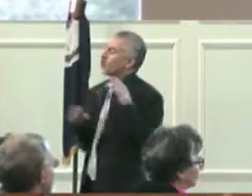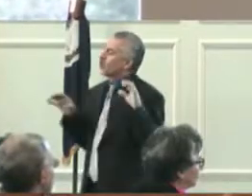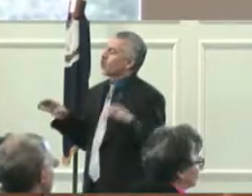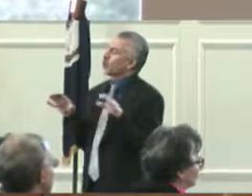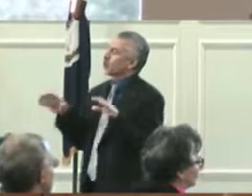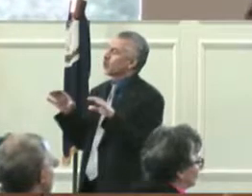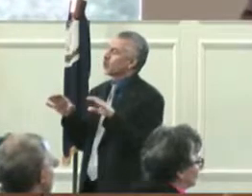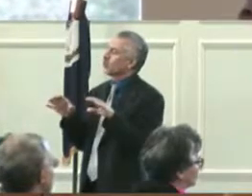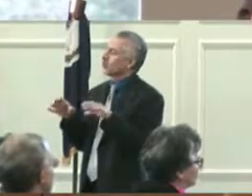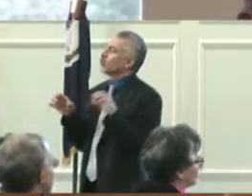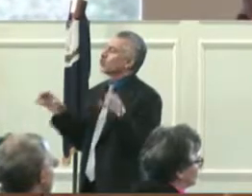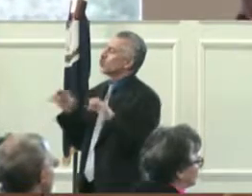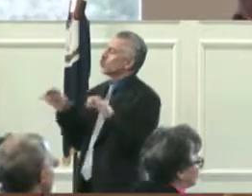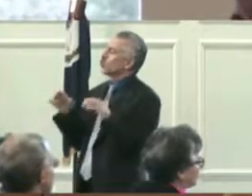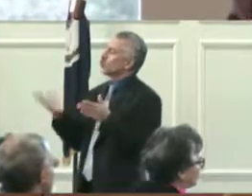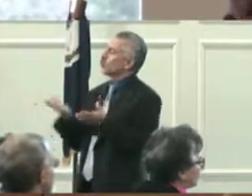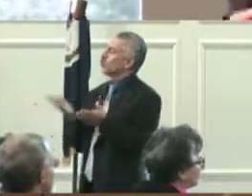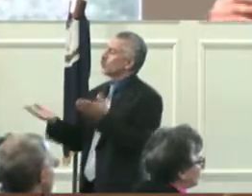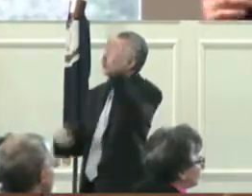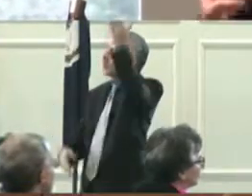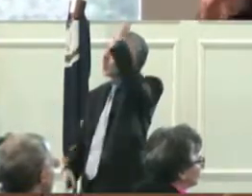God. And we do it for Him.